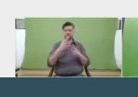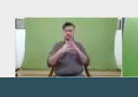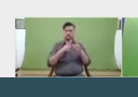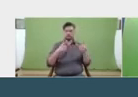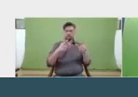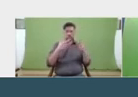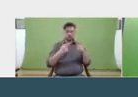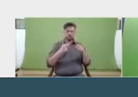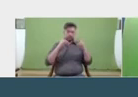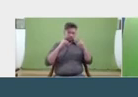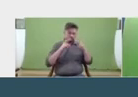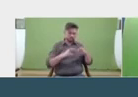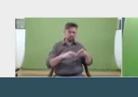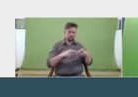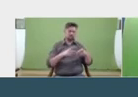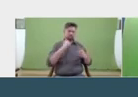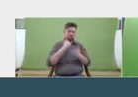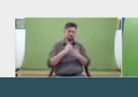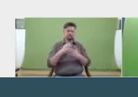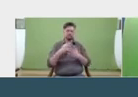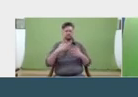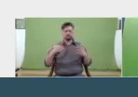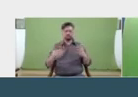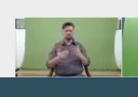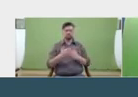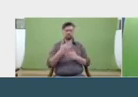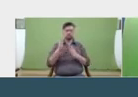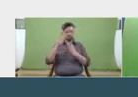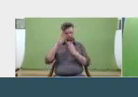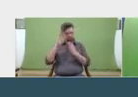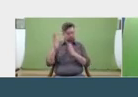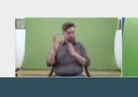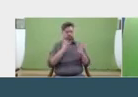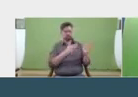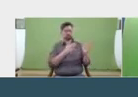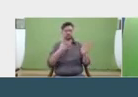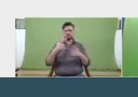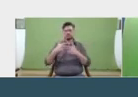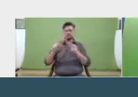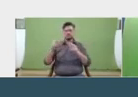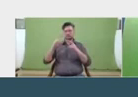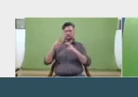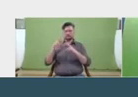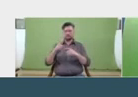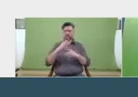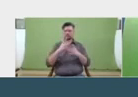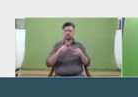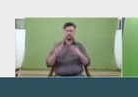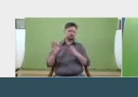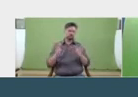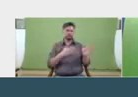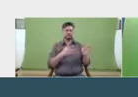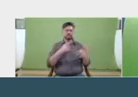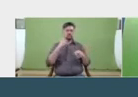studying of languages in general so i will show for example uh variation when we look at language variation through sign language